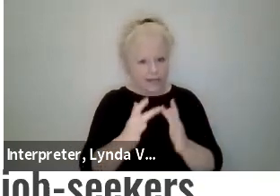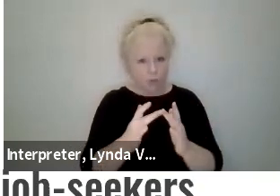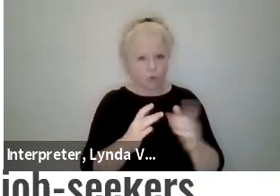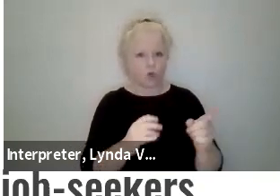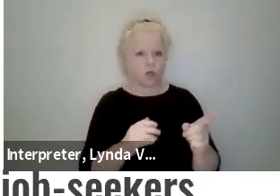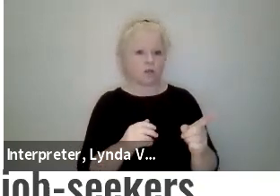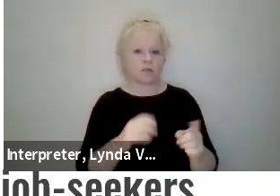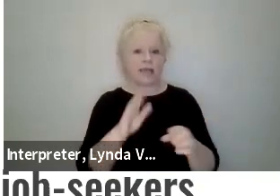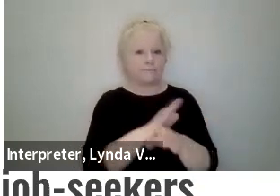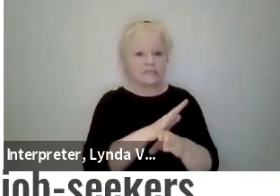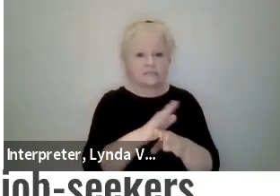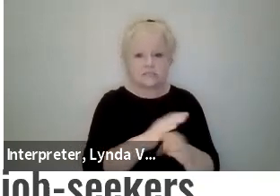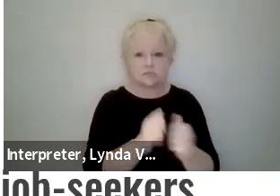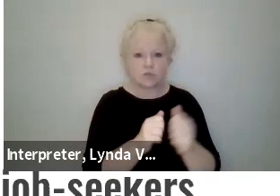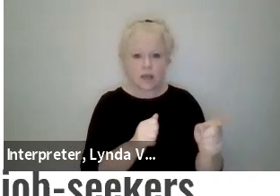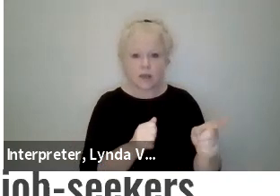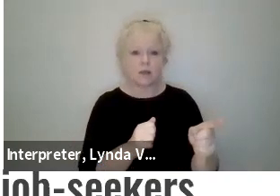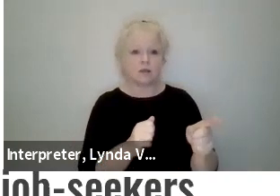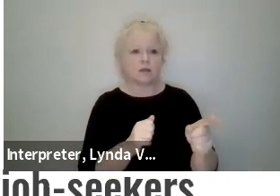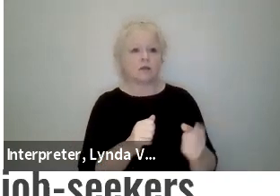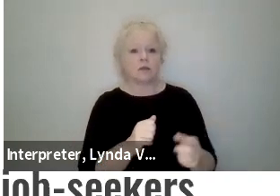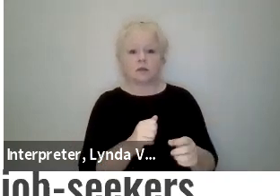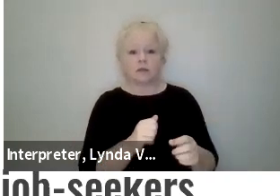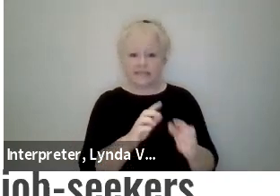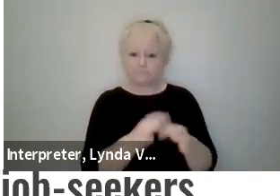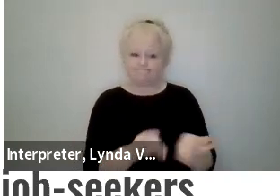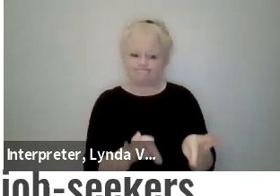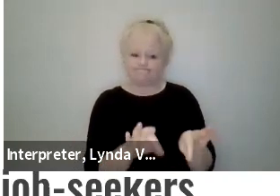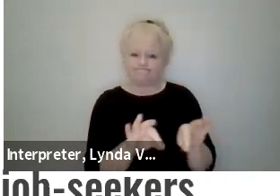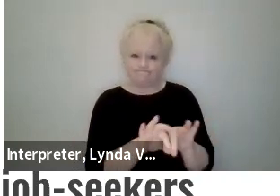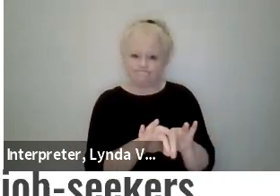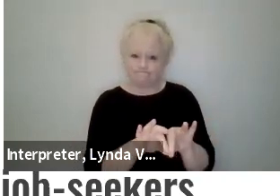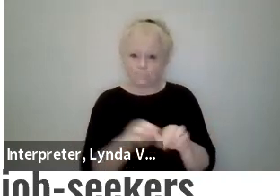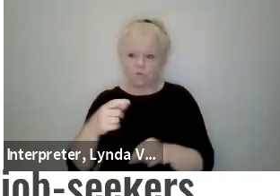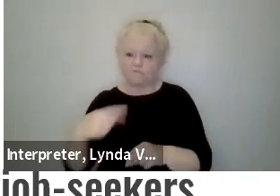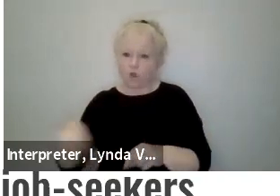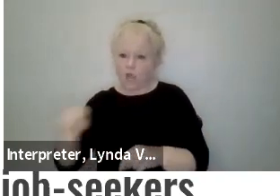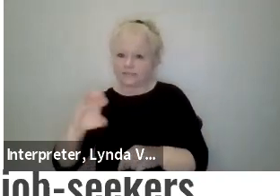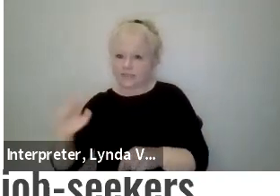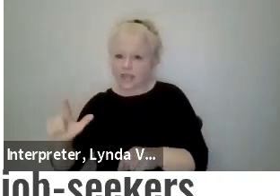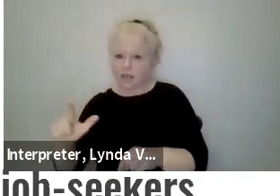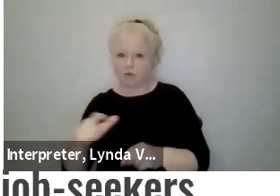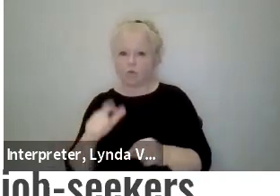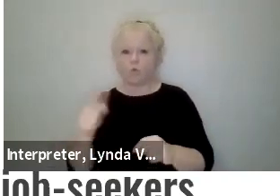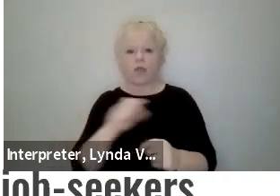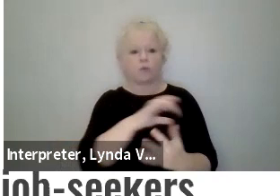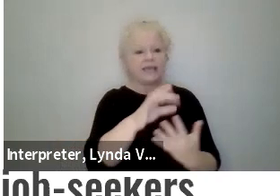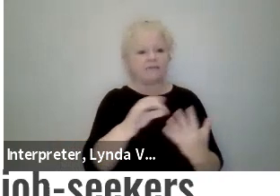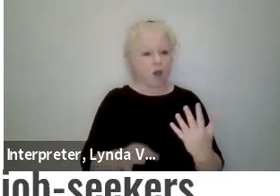network of businesses is really critical to us having options for that